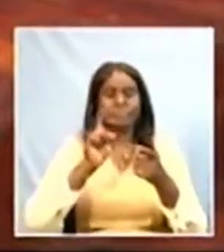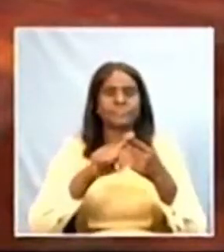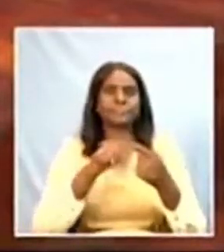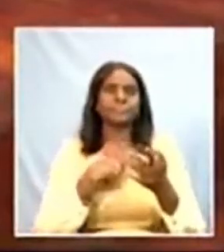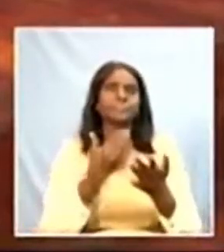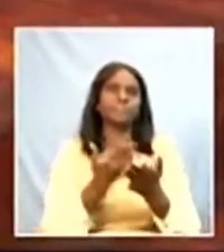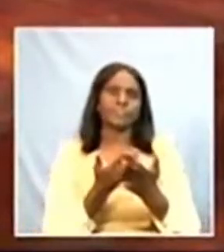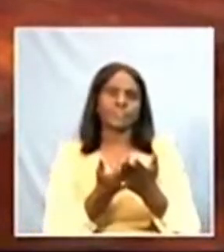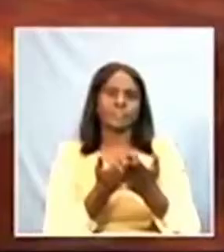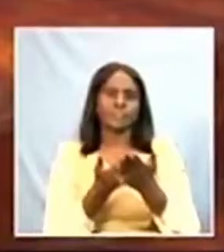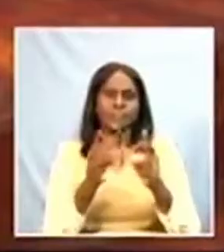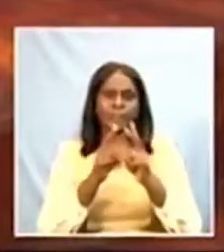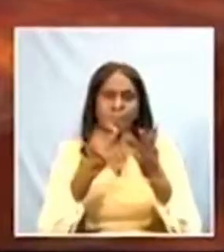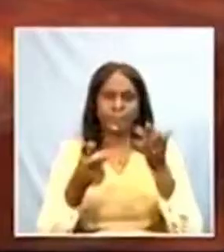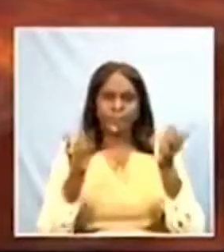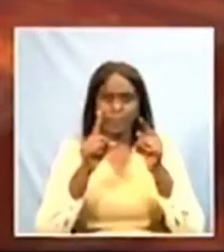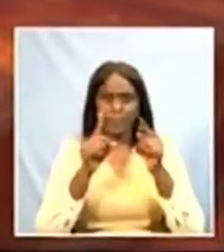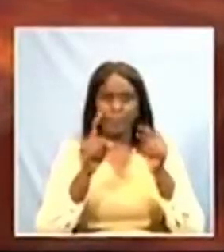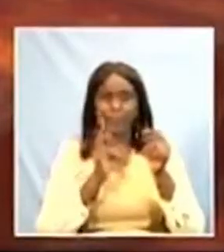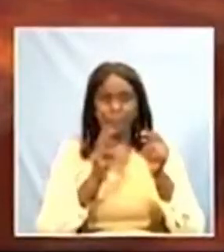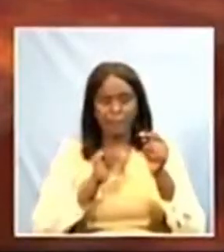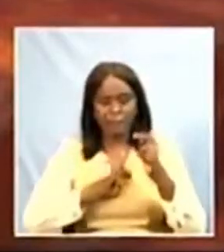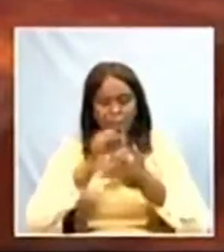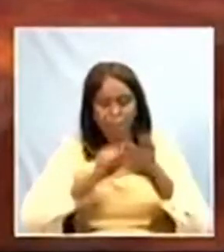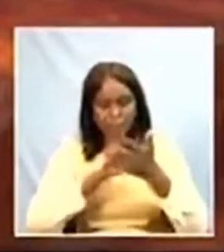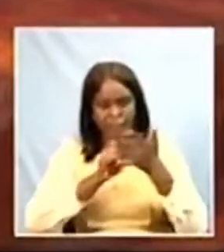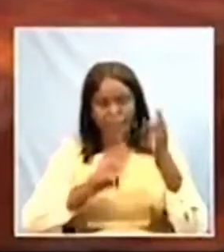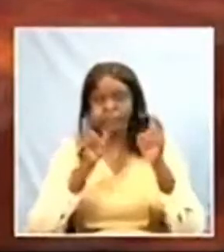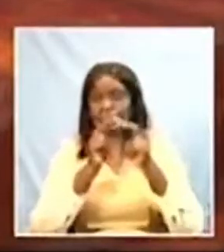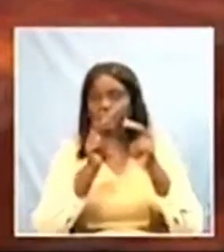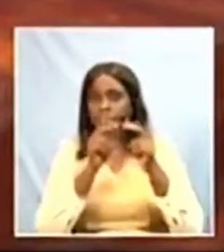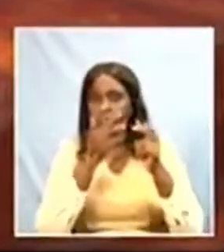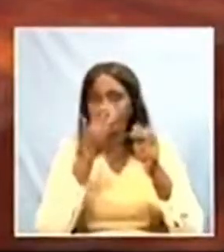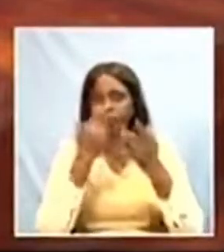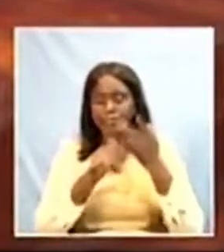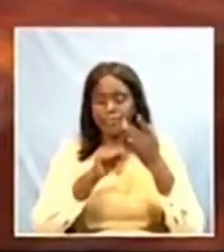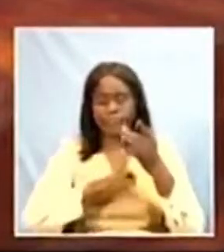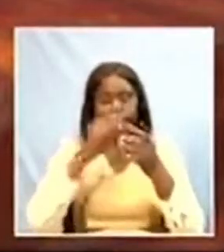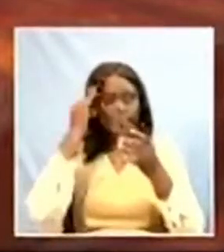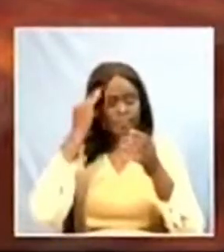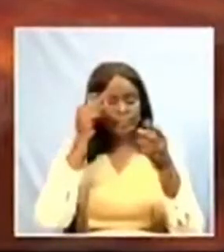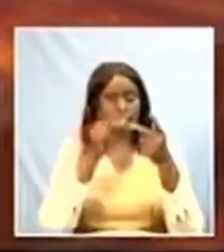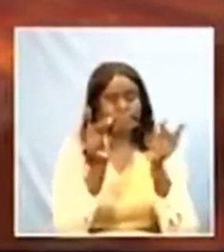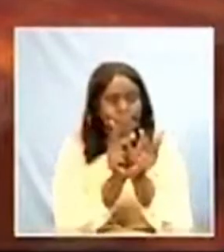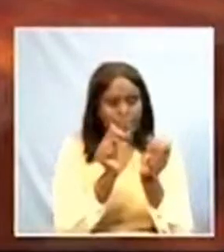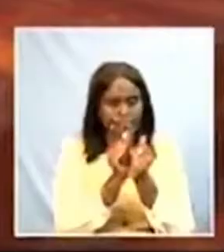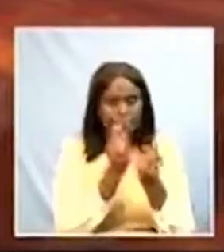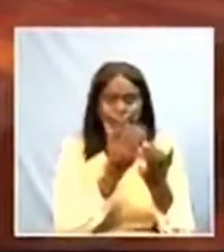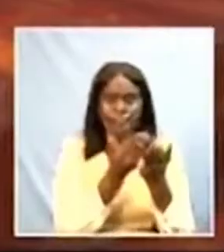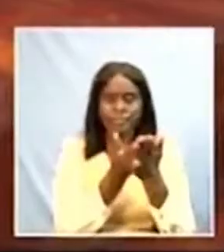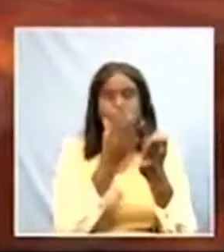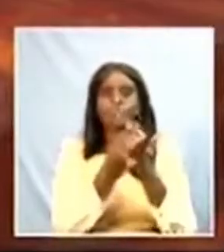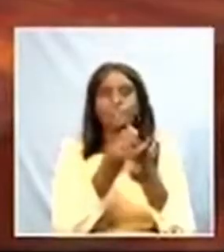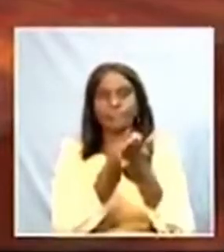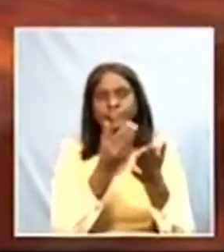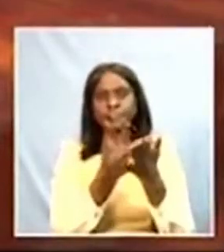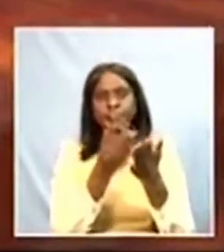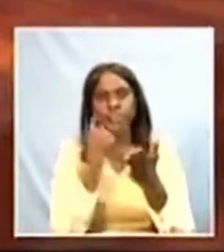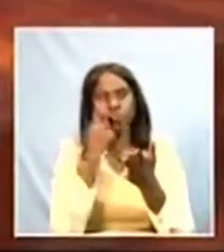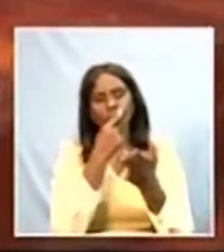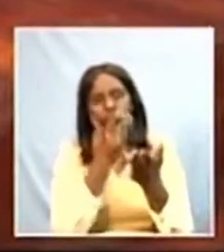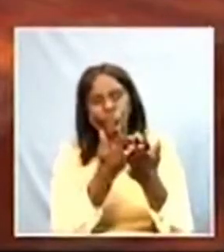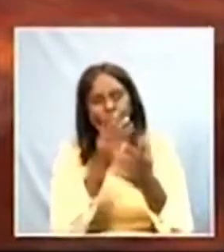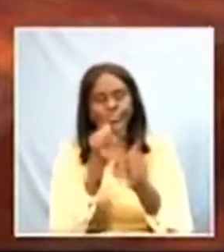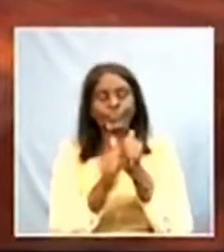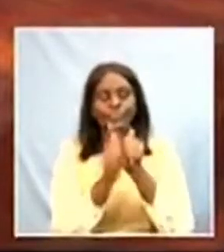this, so that when as we are terminating the contract, we should know the position in terms of financials, who owes which